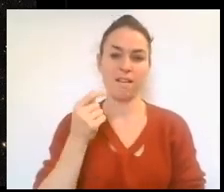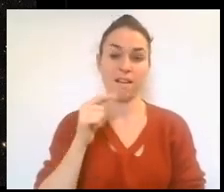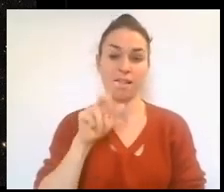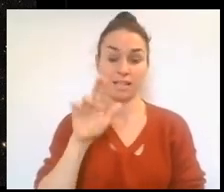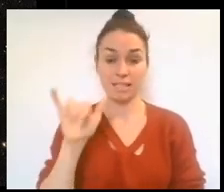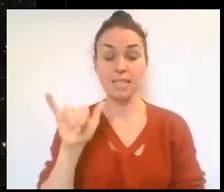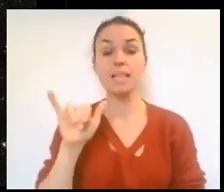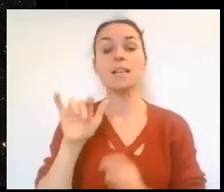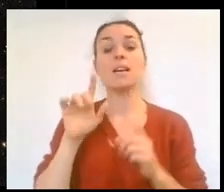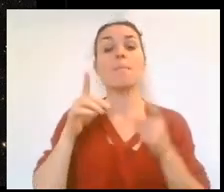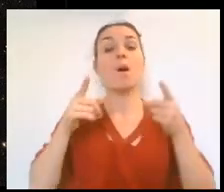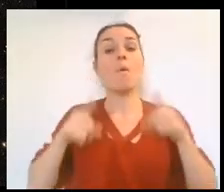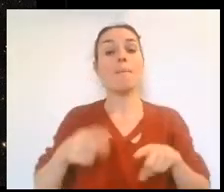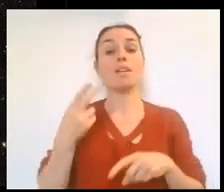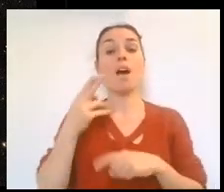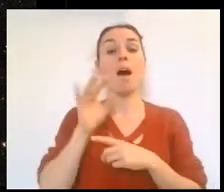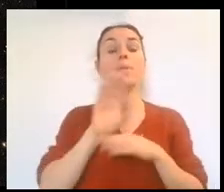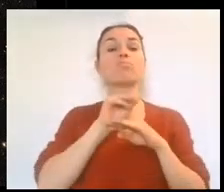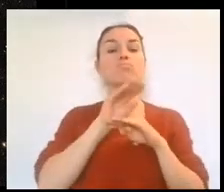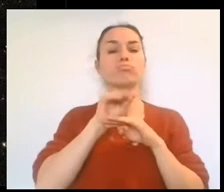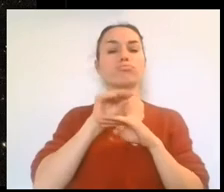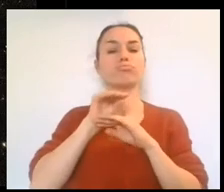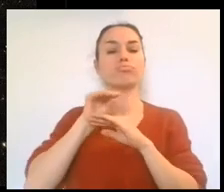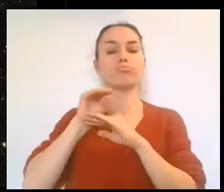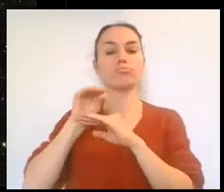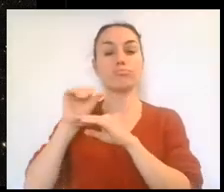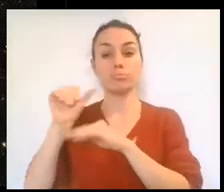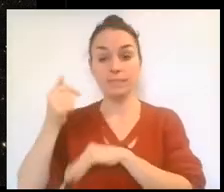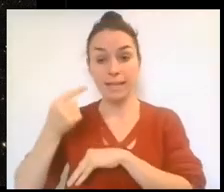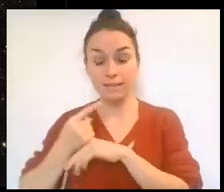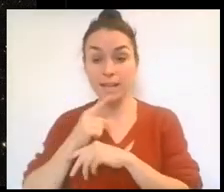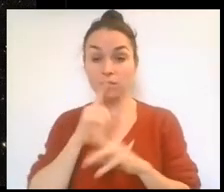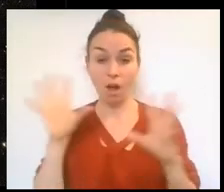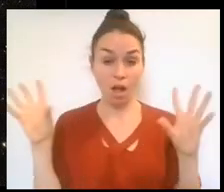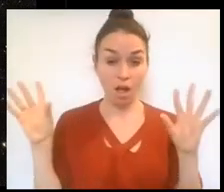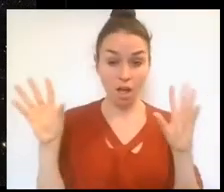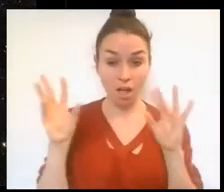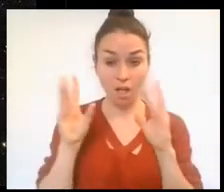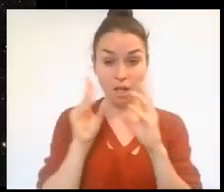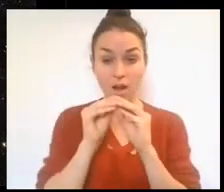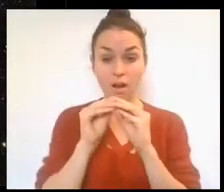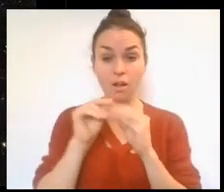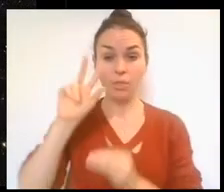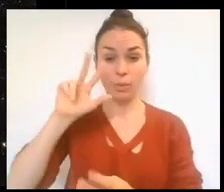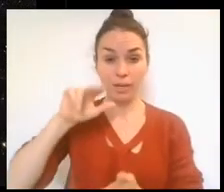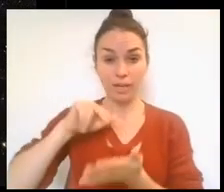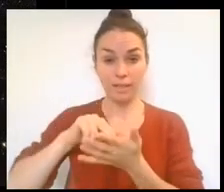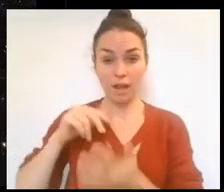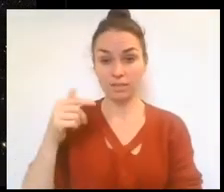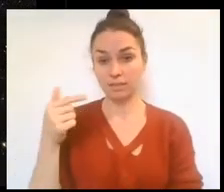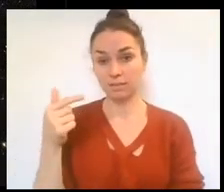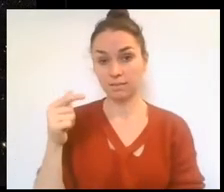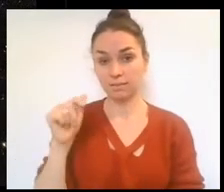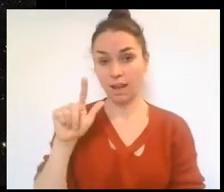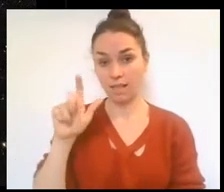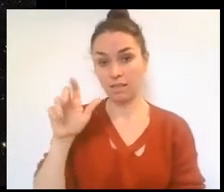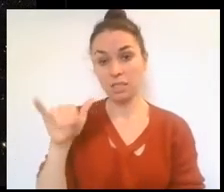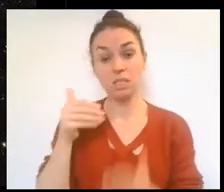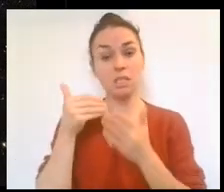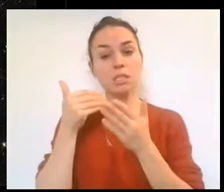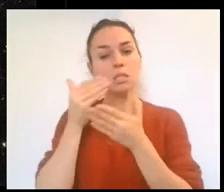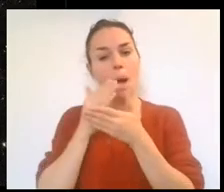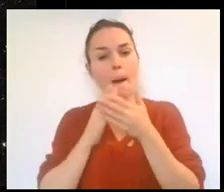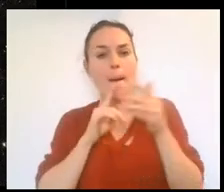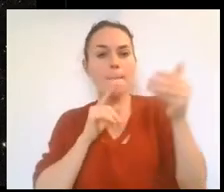exposure was 3,000 galaxies, some of them relatively nearby and therefore brighter